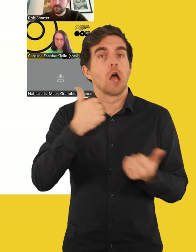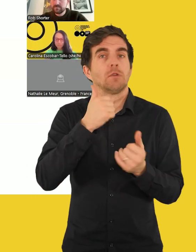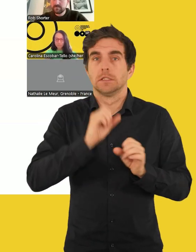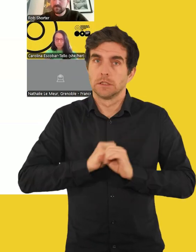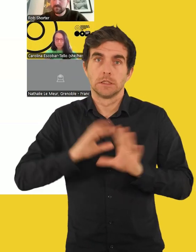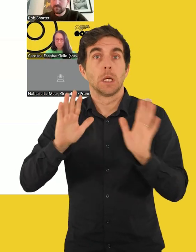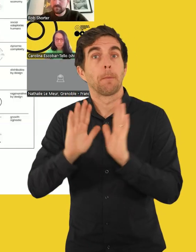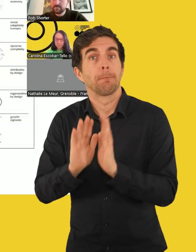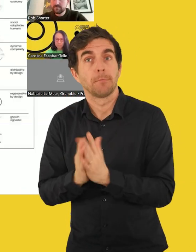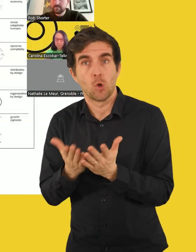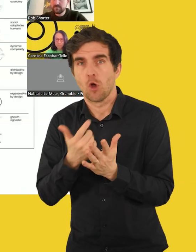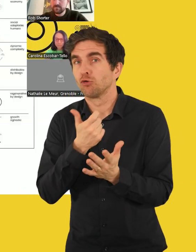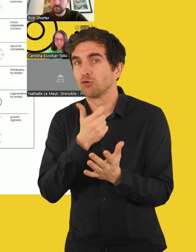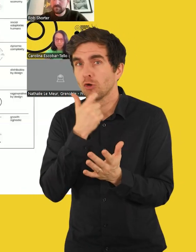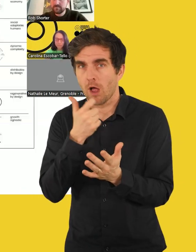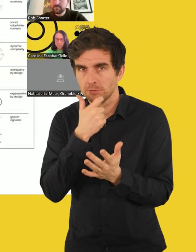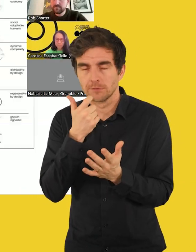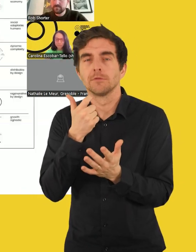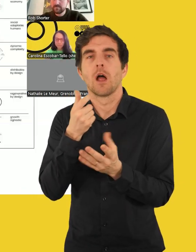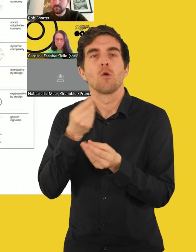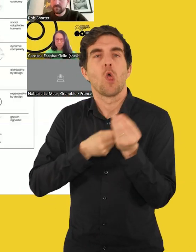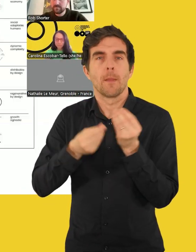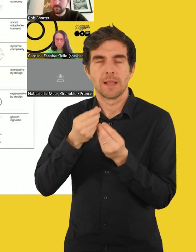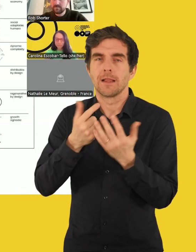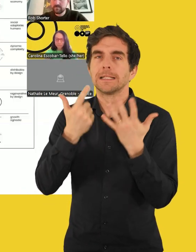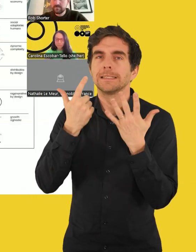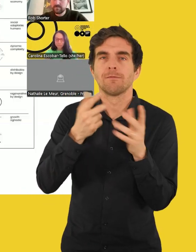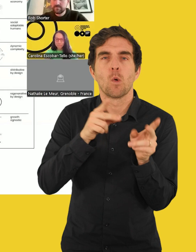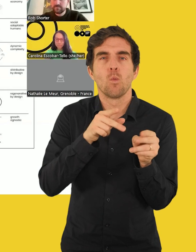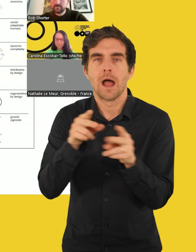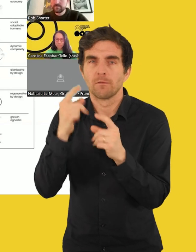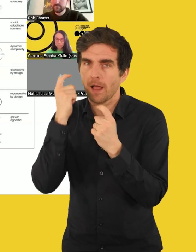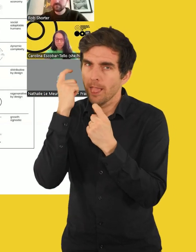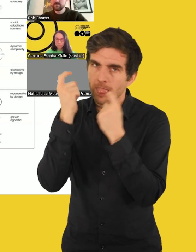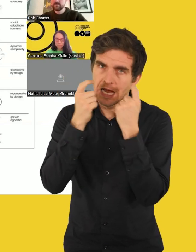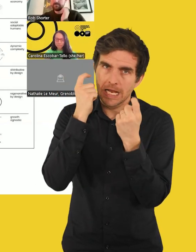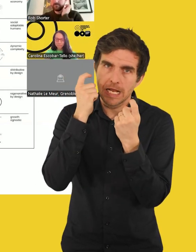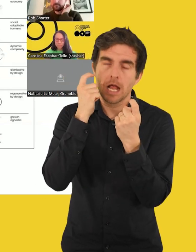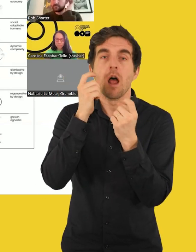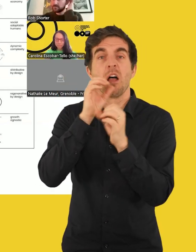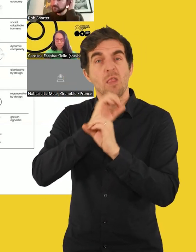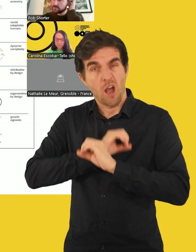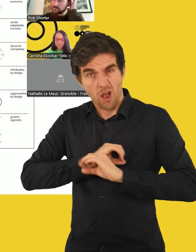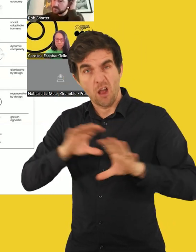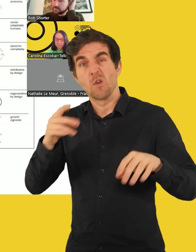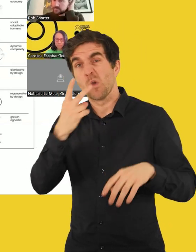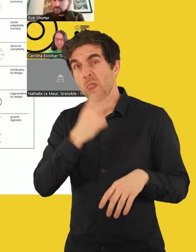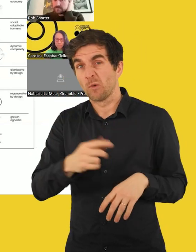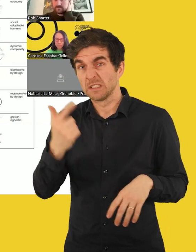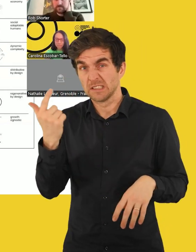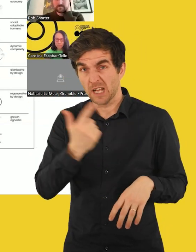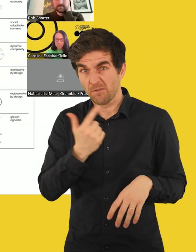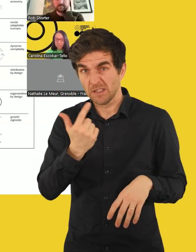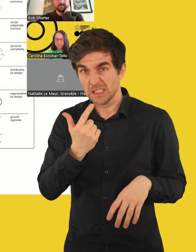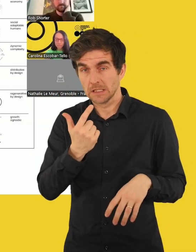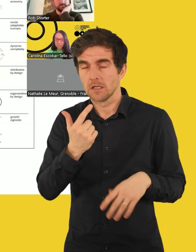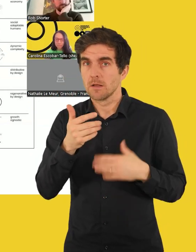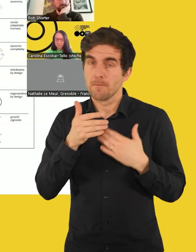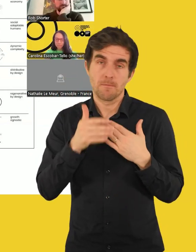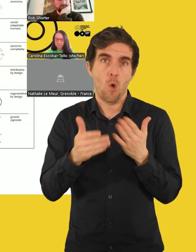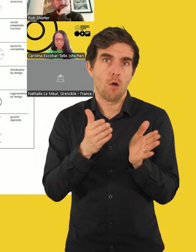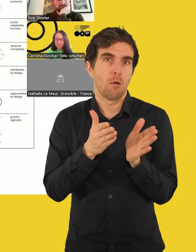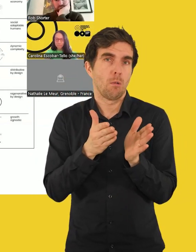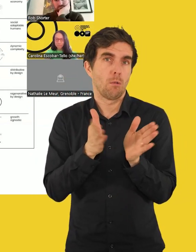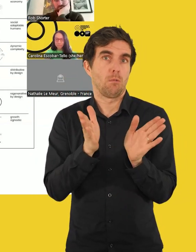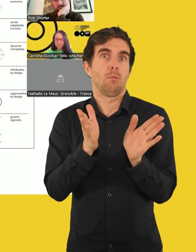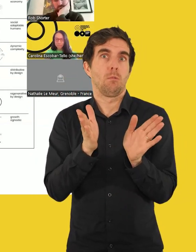book, Doughnut Economics, 7 ways to think, not just the donut as a goal, but ways of thinking. That came out in 2017.